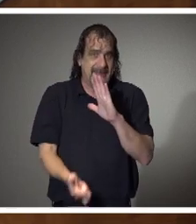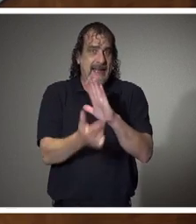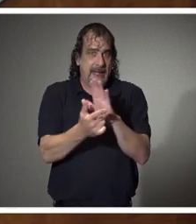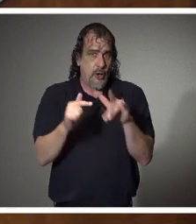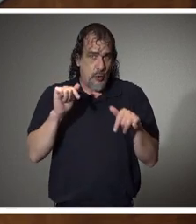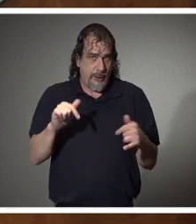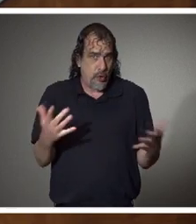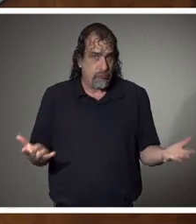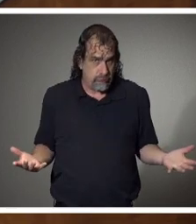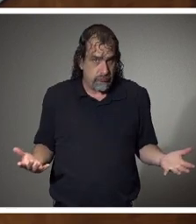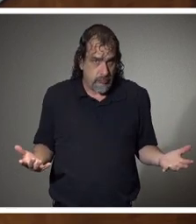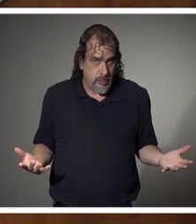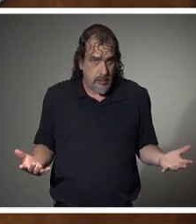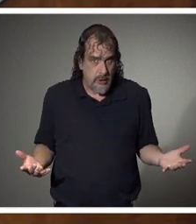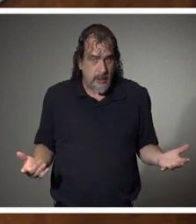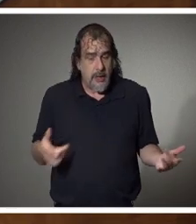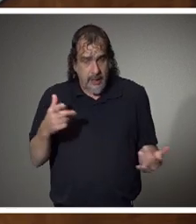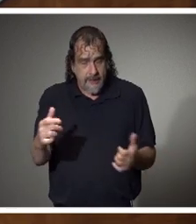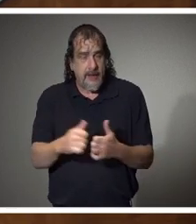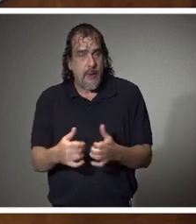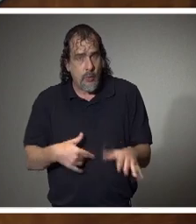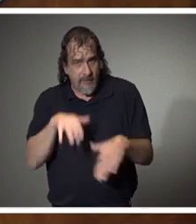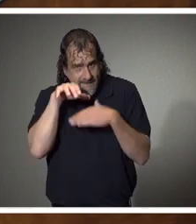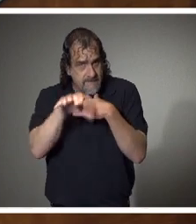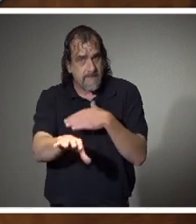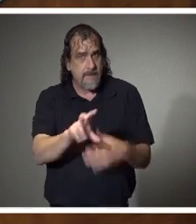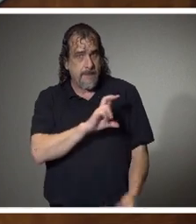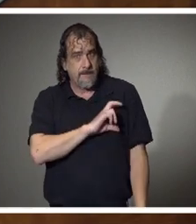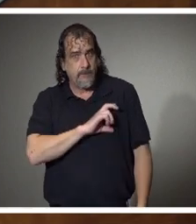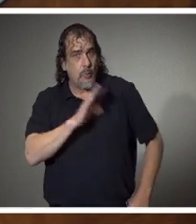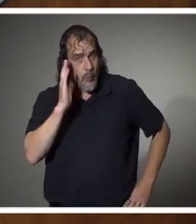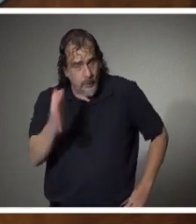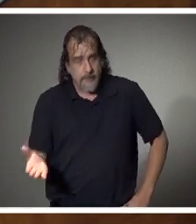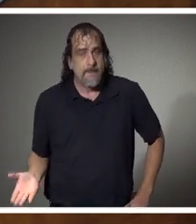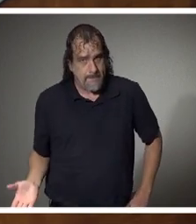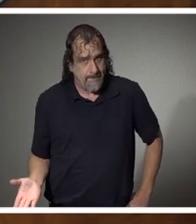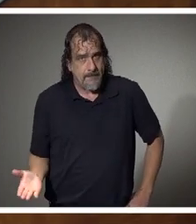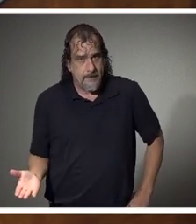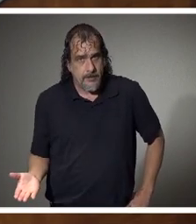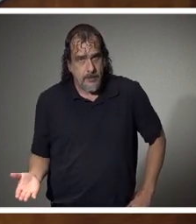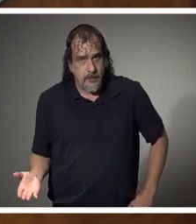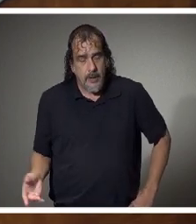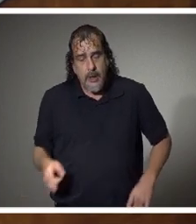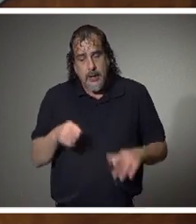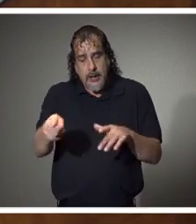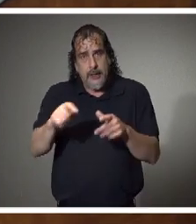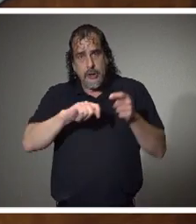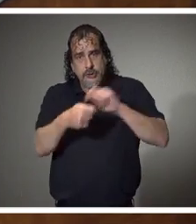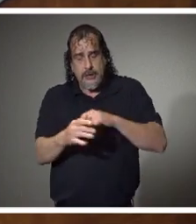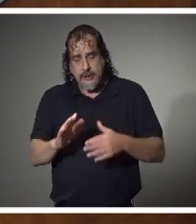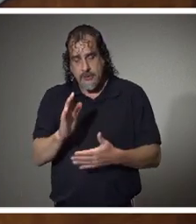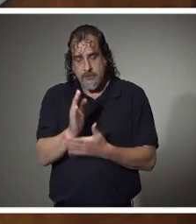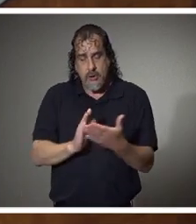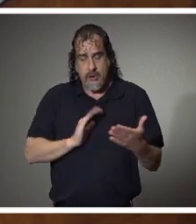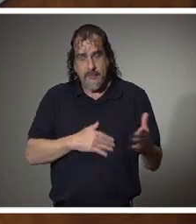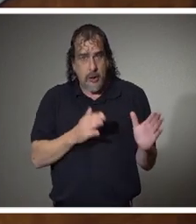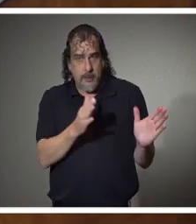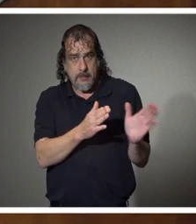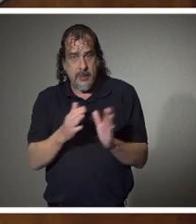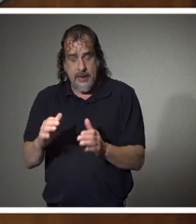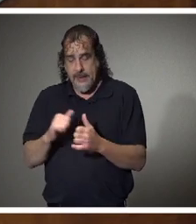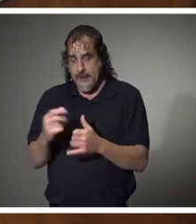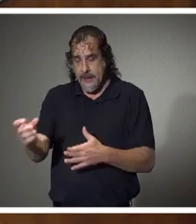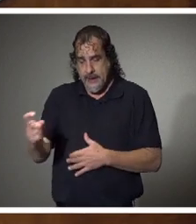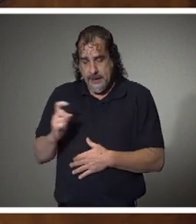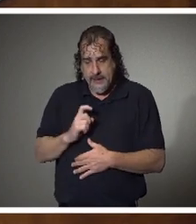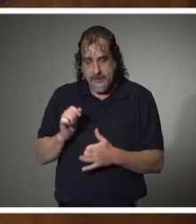Mississippi, and it will be enforced. It also changes the part of our strategy that has given me